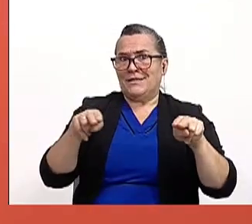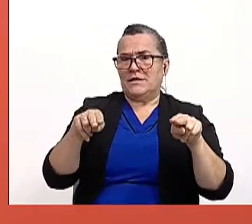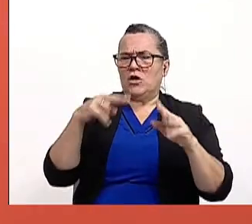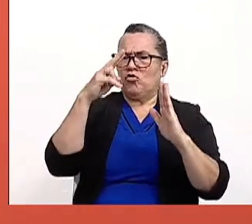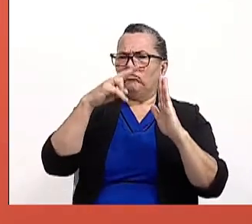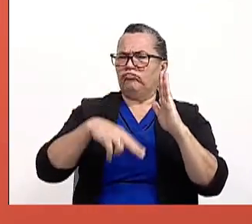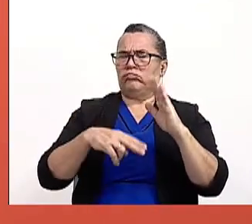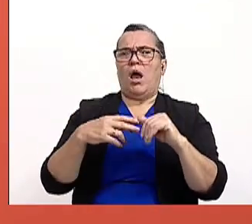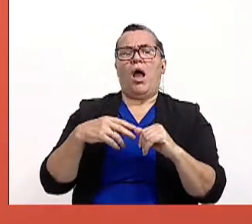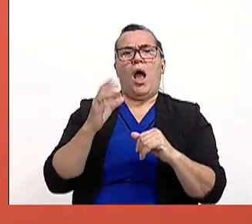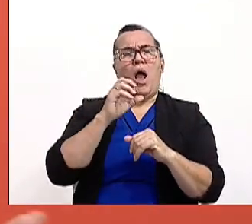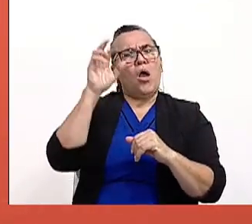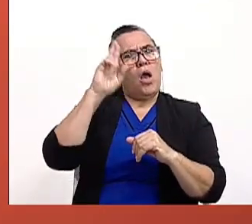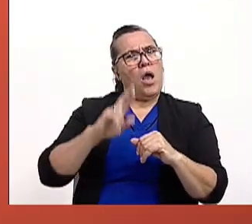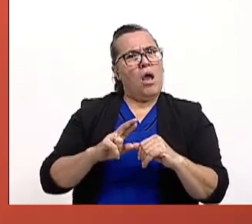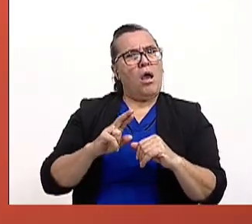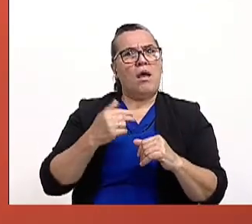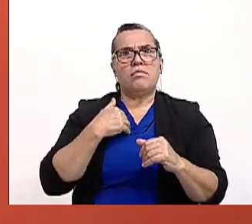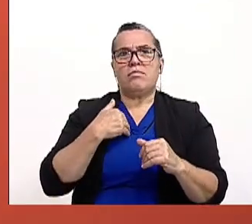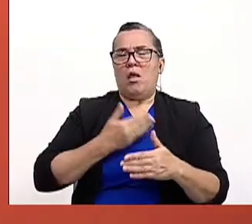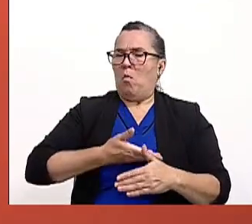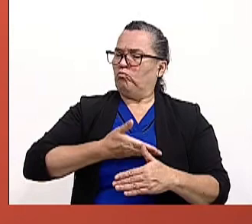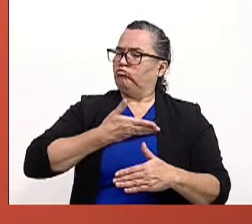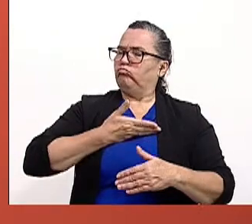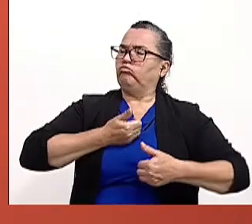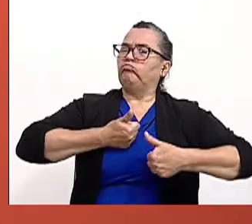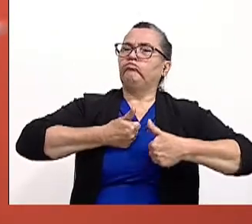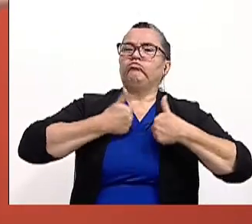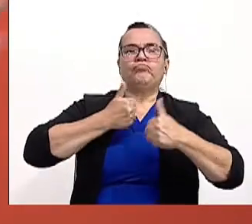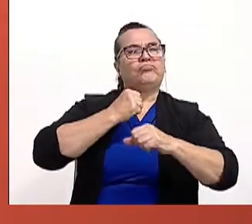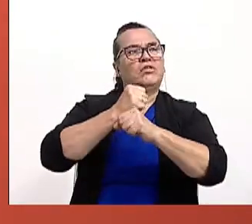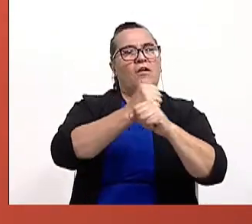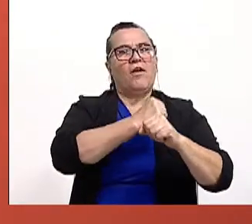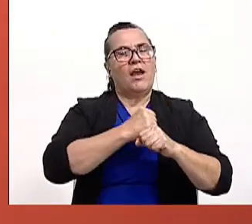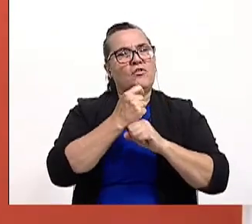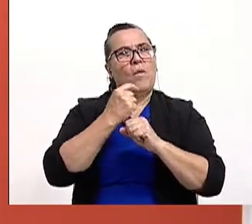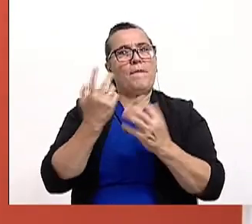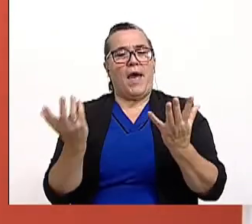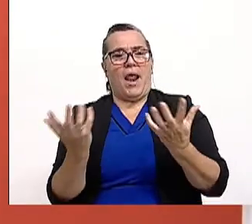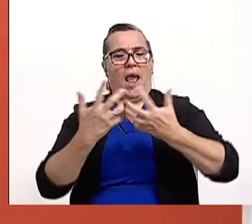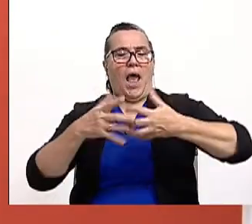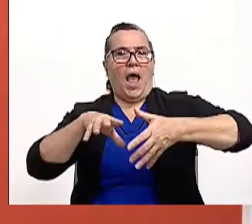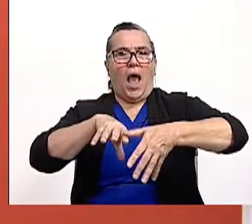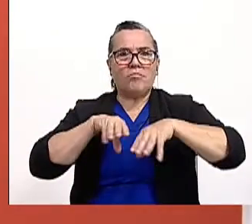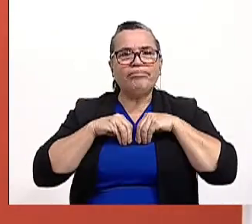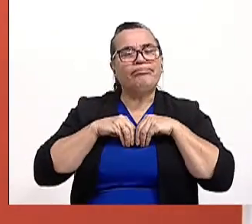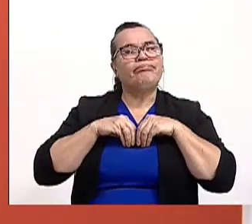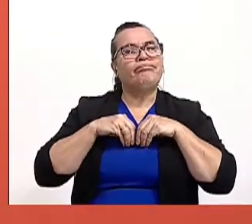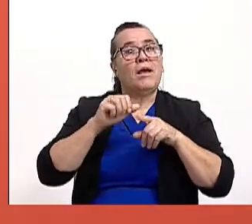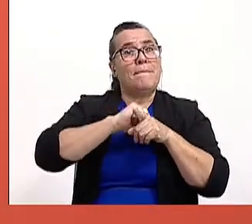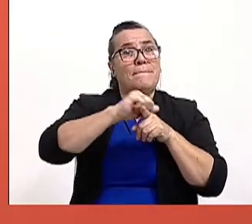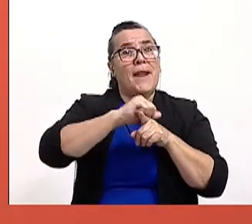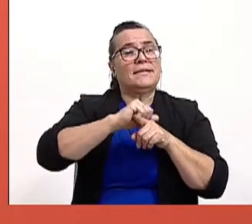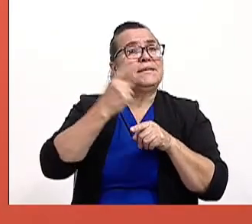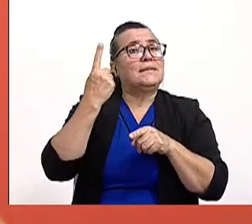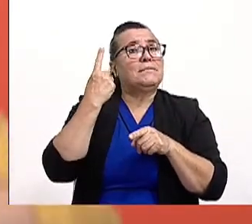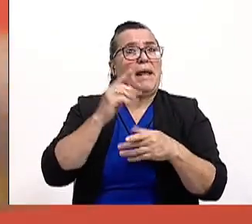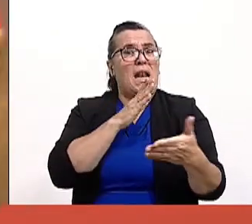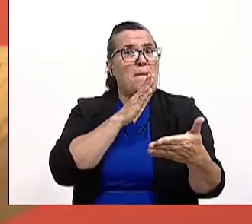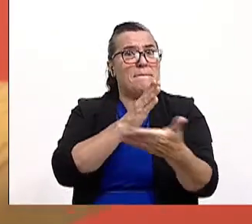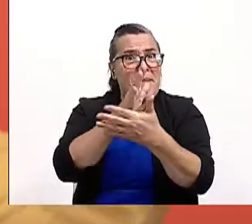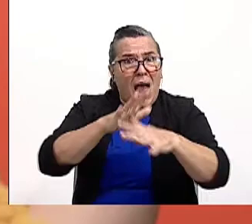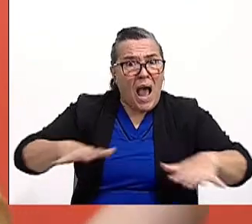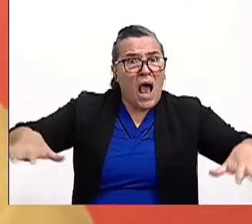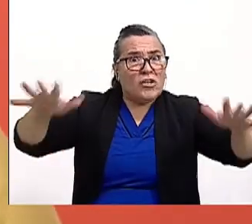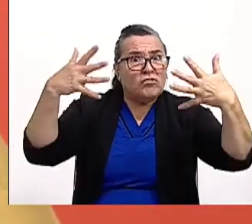Costa Rica is a country who takes pride in working towards adopting practices that reduce its impact on